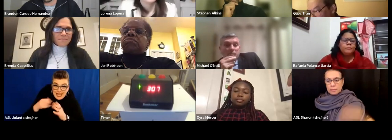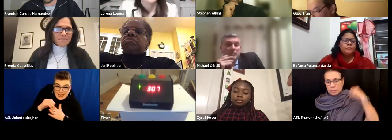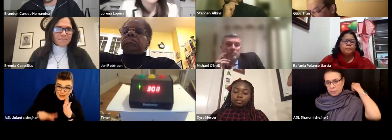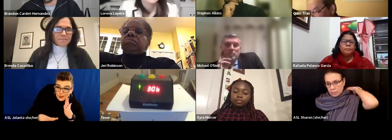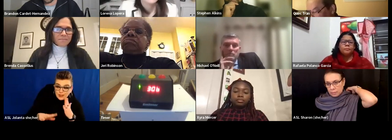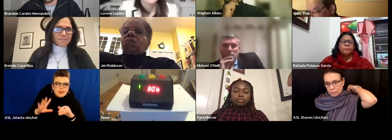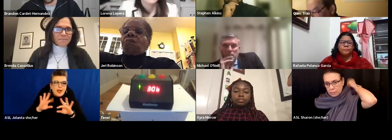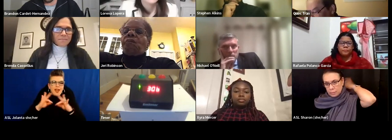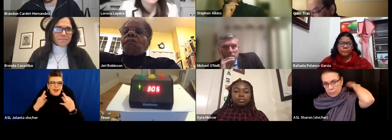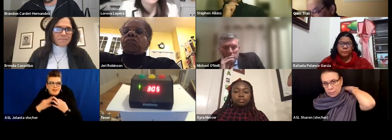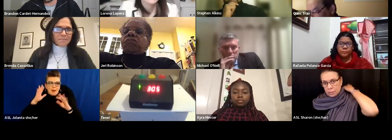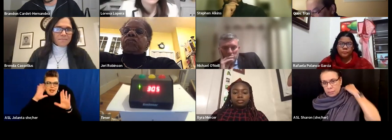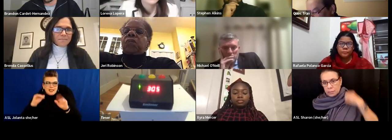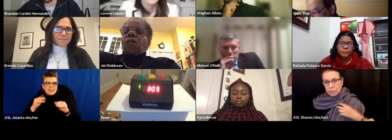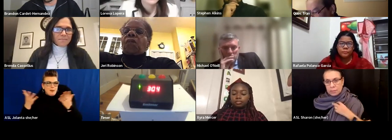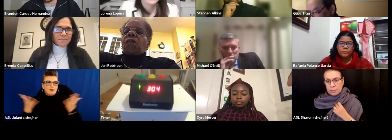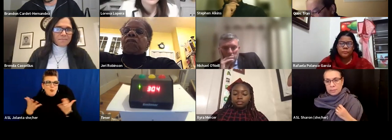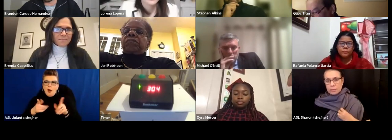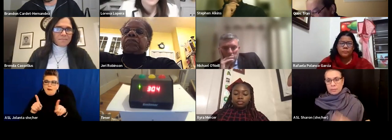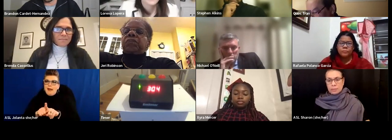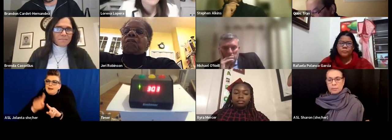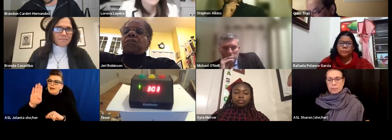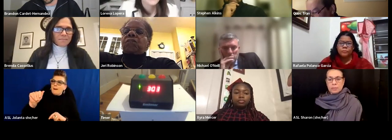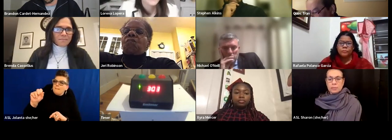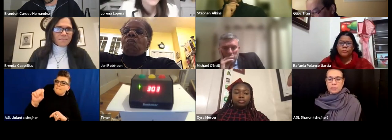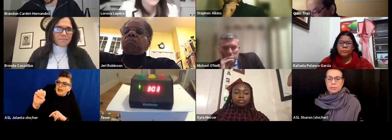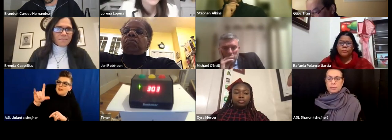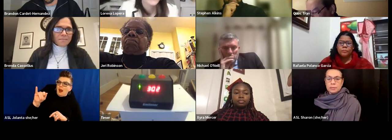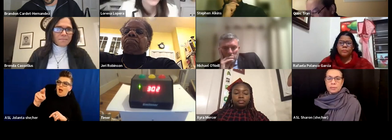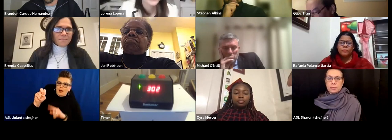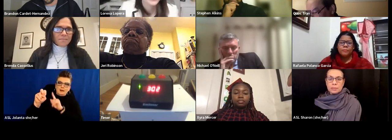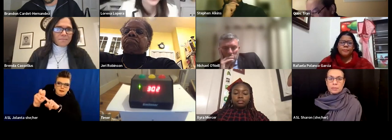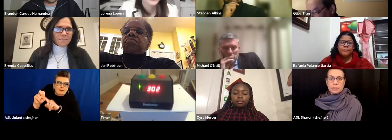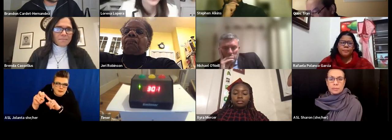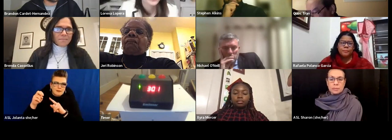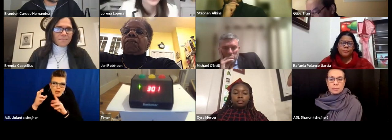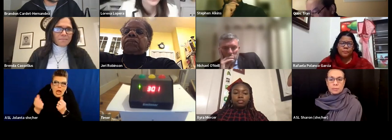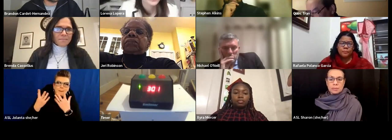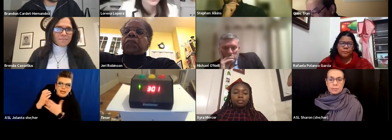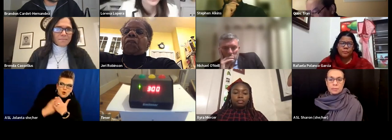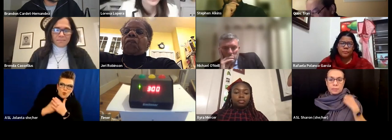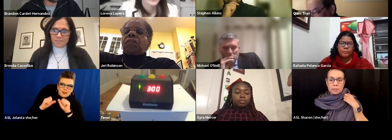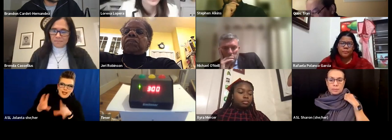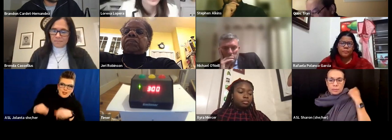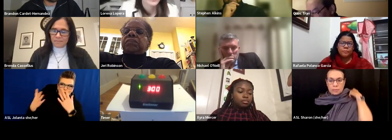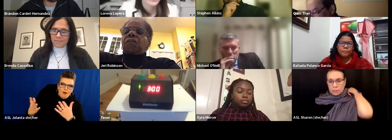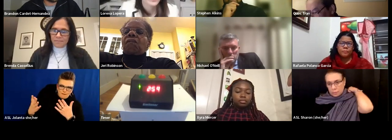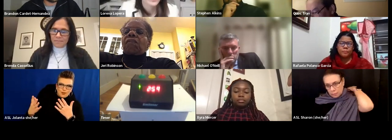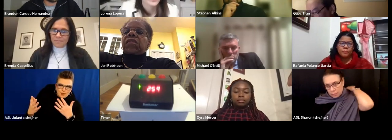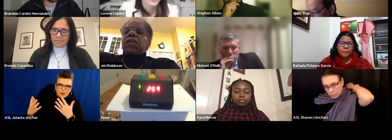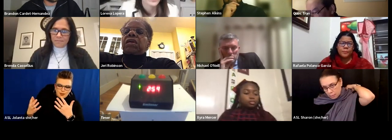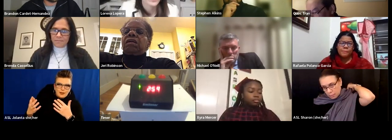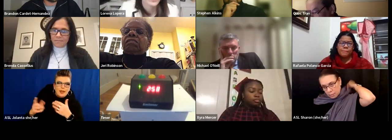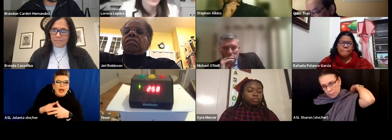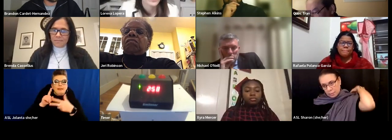a family expect as a baseline for what the the the courses that their student could be offered if attending a boston public school and